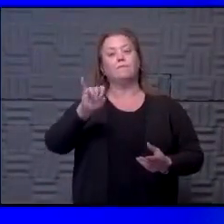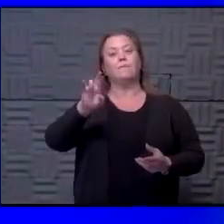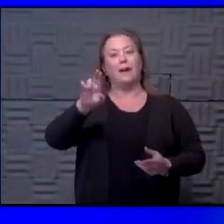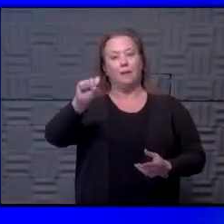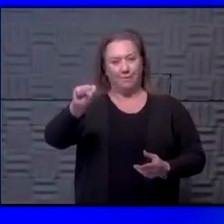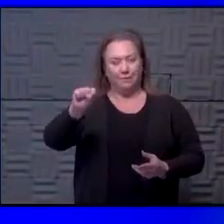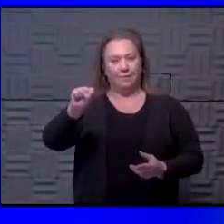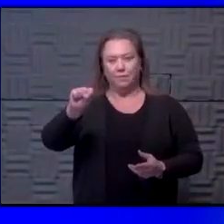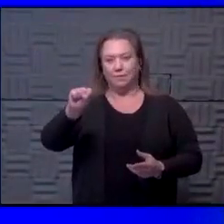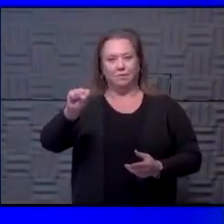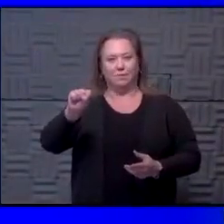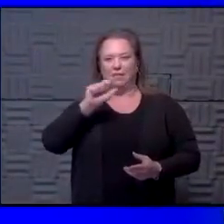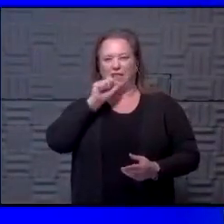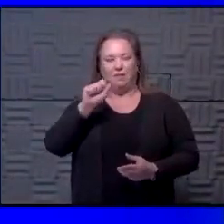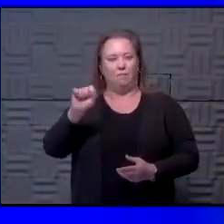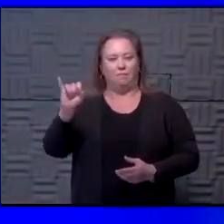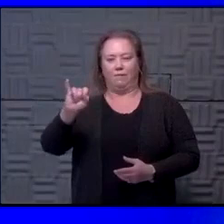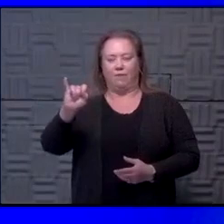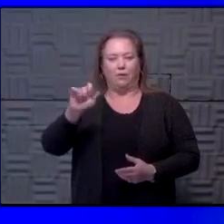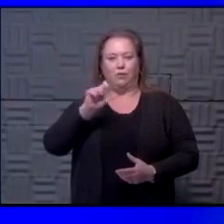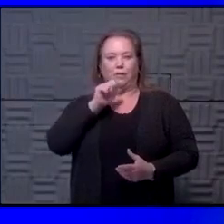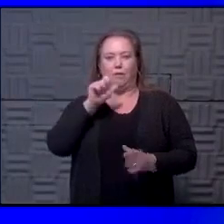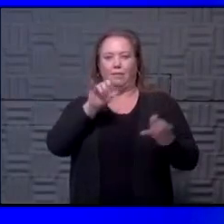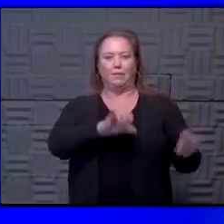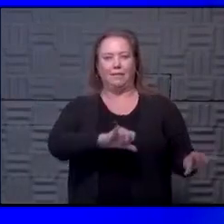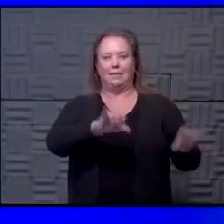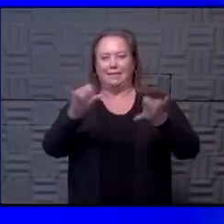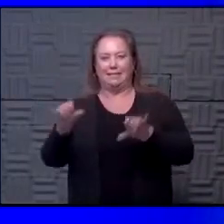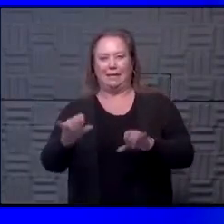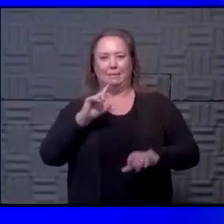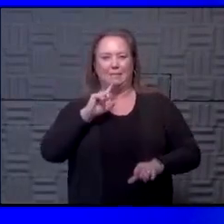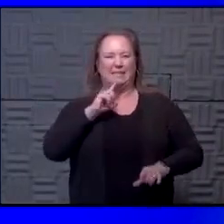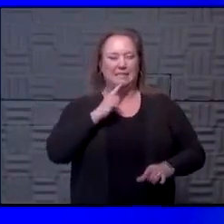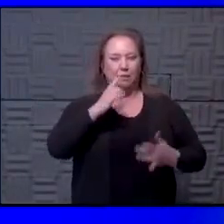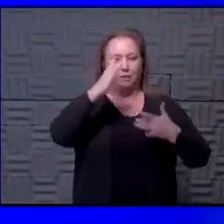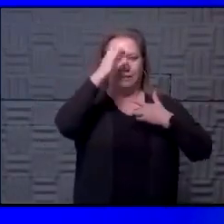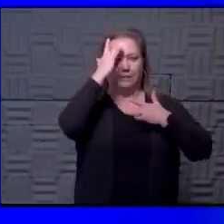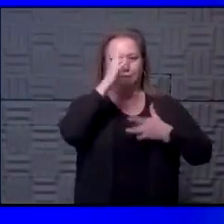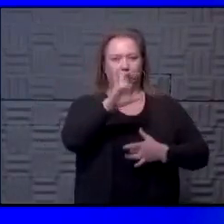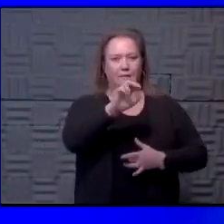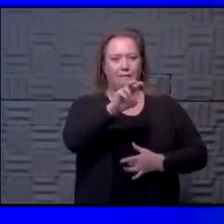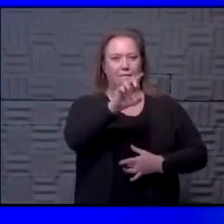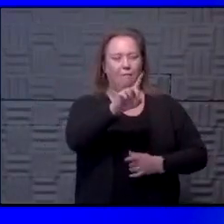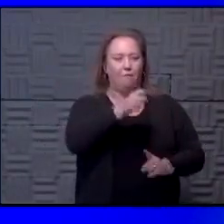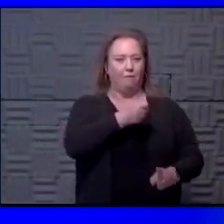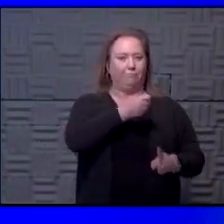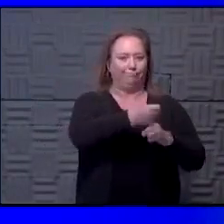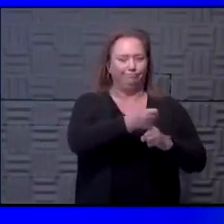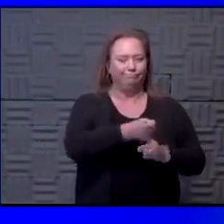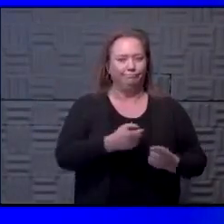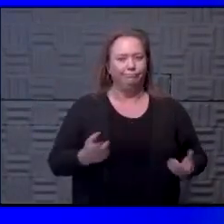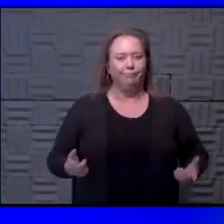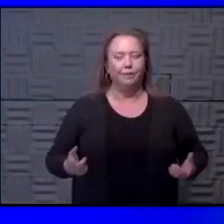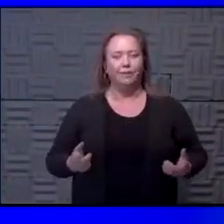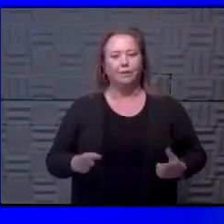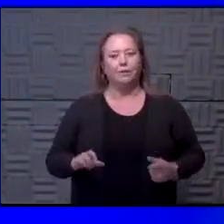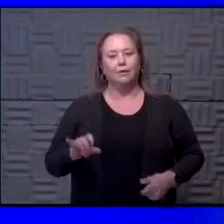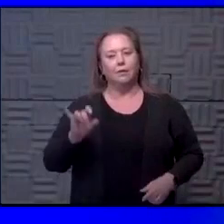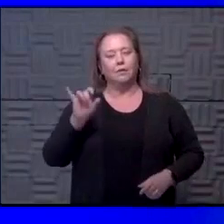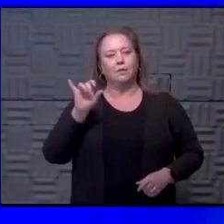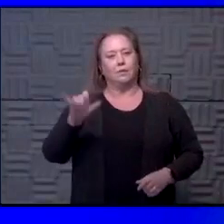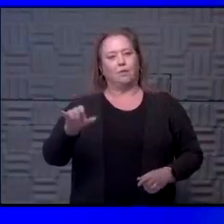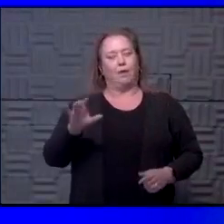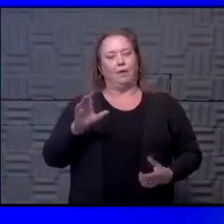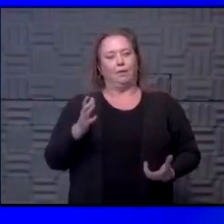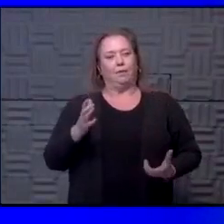and infections that don't even cause the same type of critical illness, really, that COVID does. So just that little